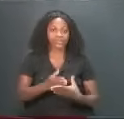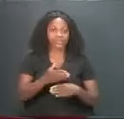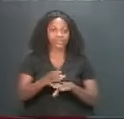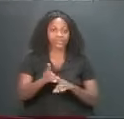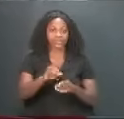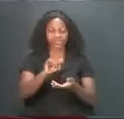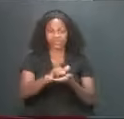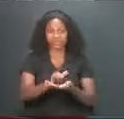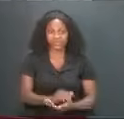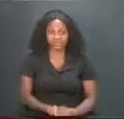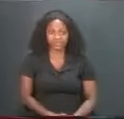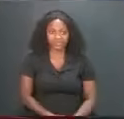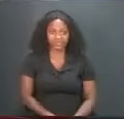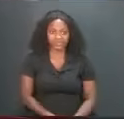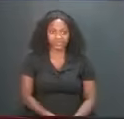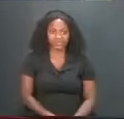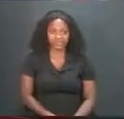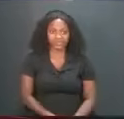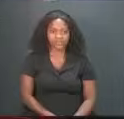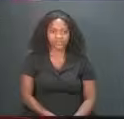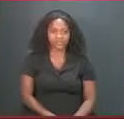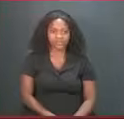Speaker.